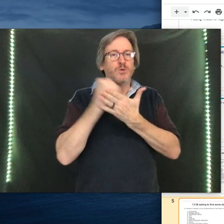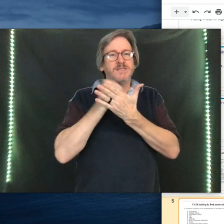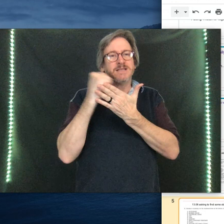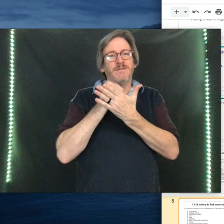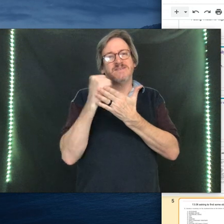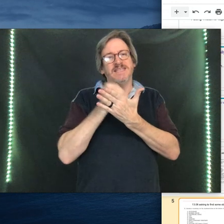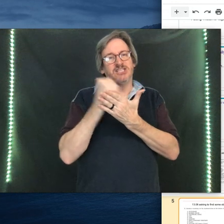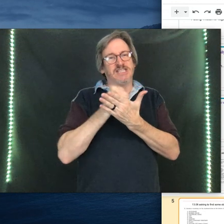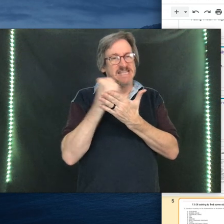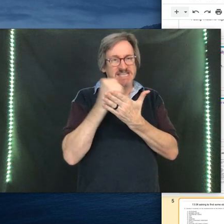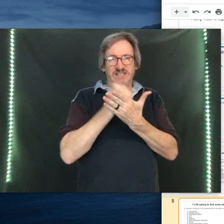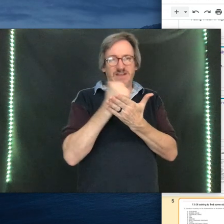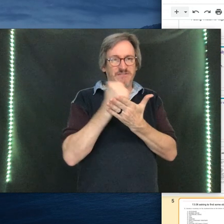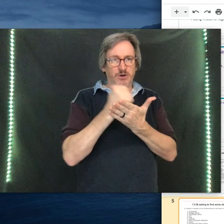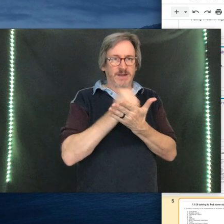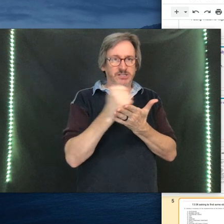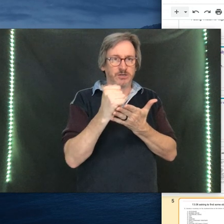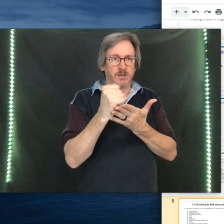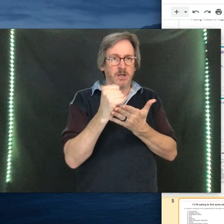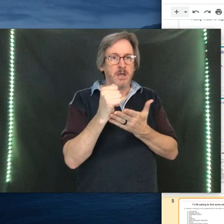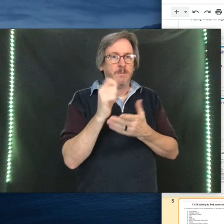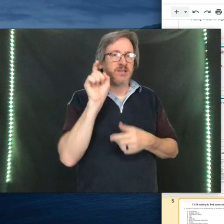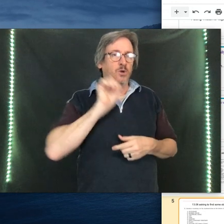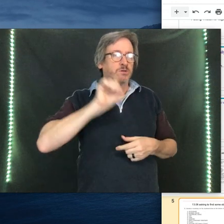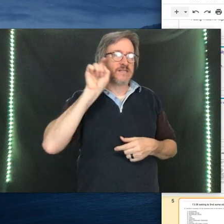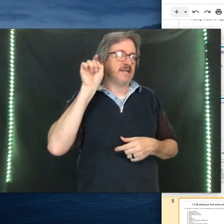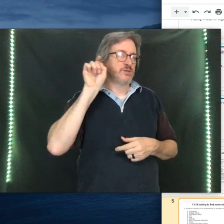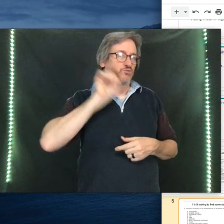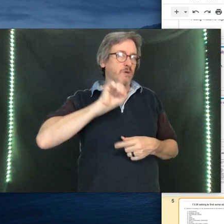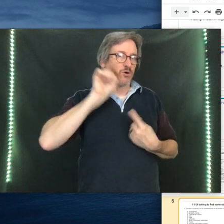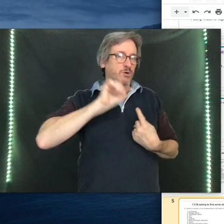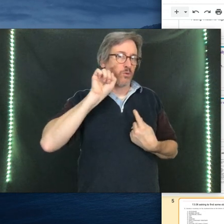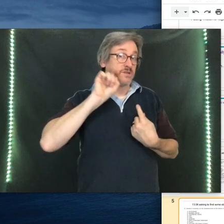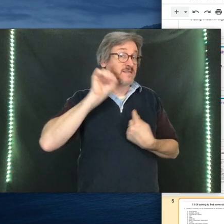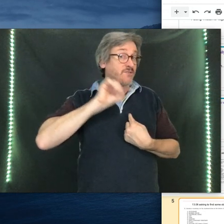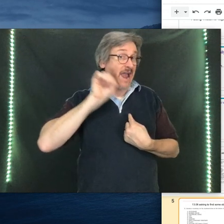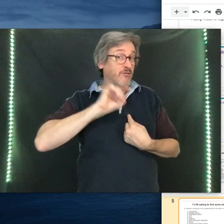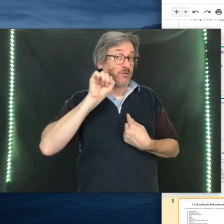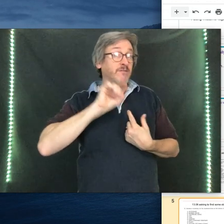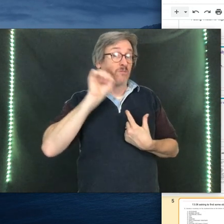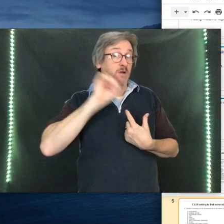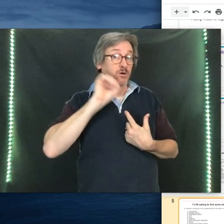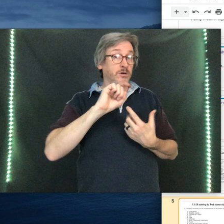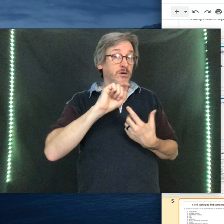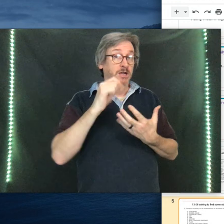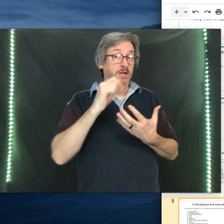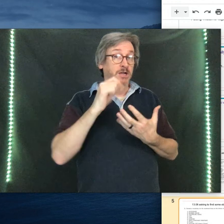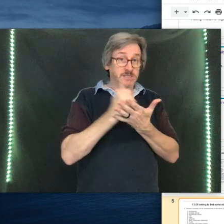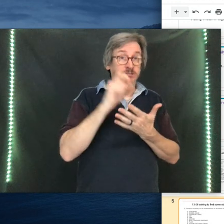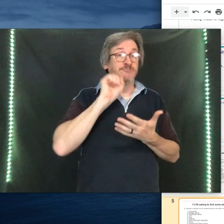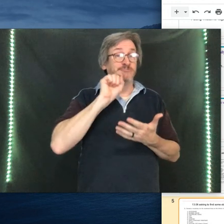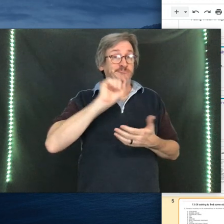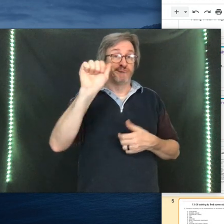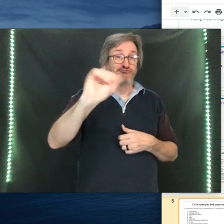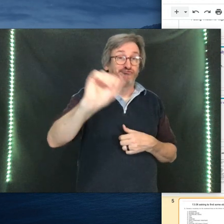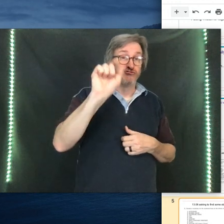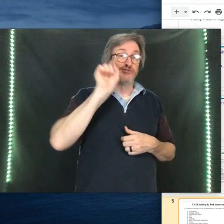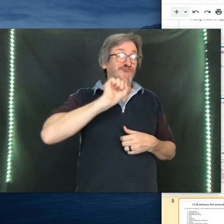Eraser, most of the time I've seen just this for eraser, but the older sign is rubber, or the sign for acron, right? Rubber, erase.